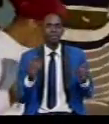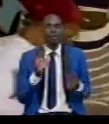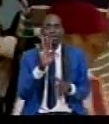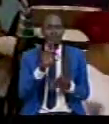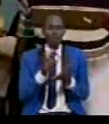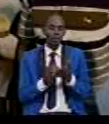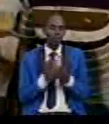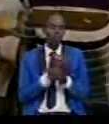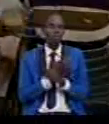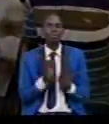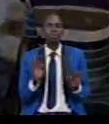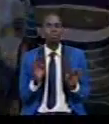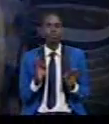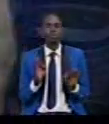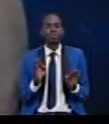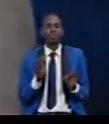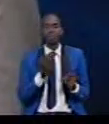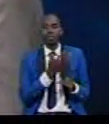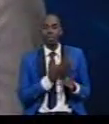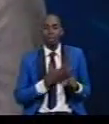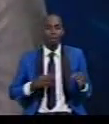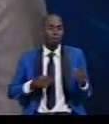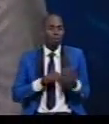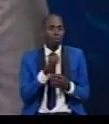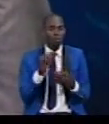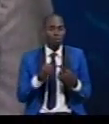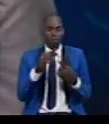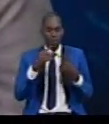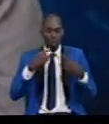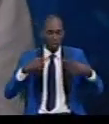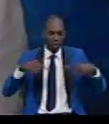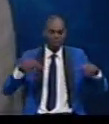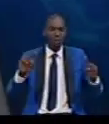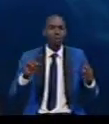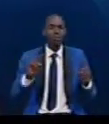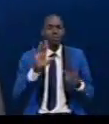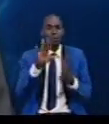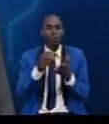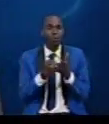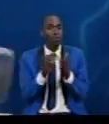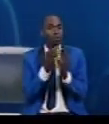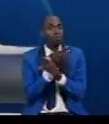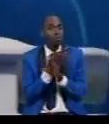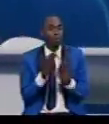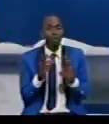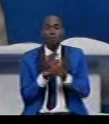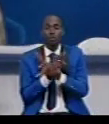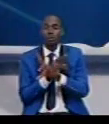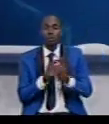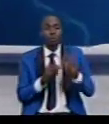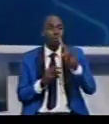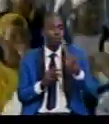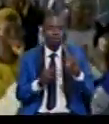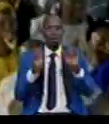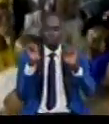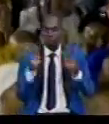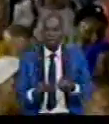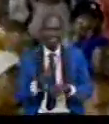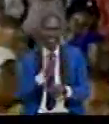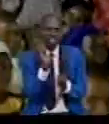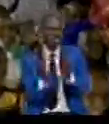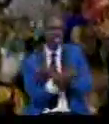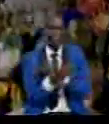freedom. And when you announce and declare, nobody can reverse that.